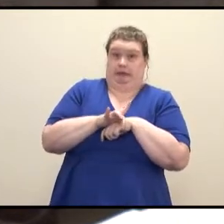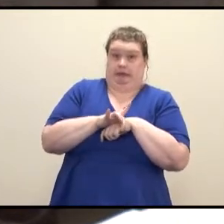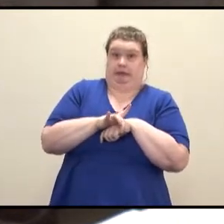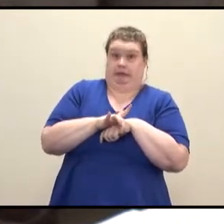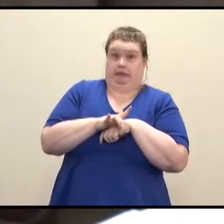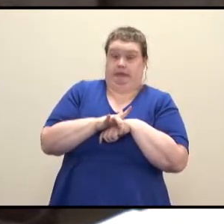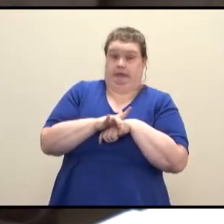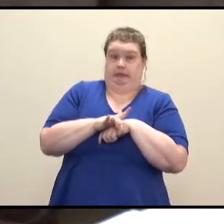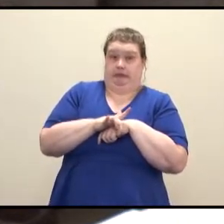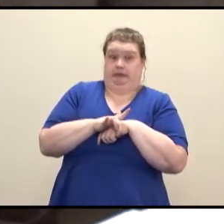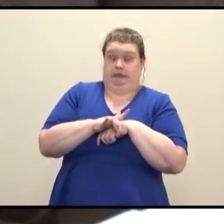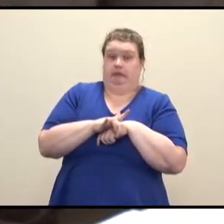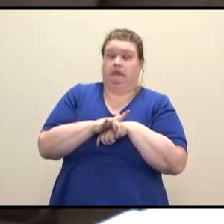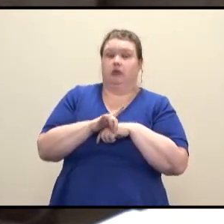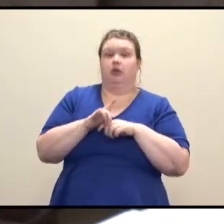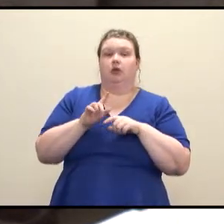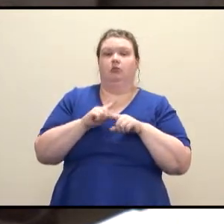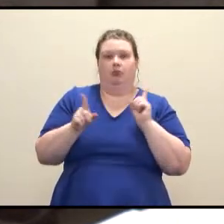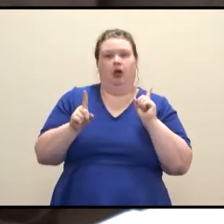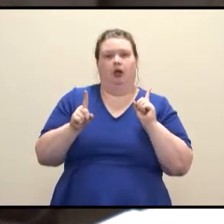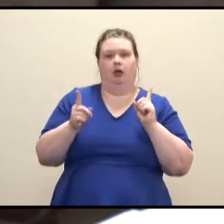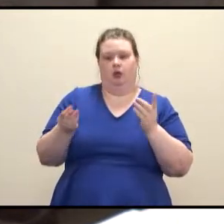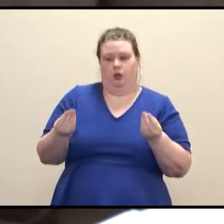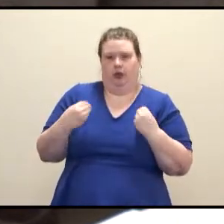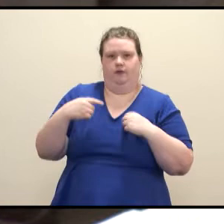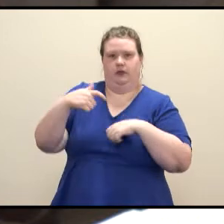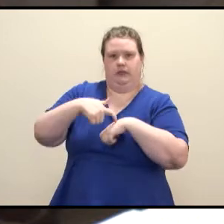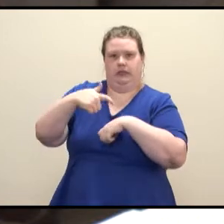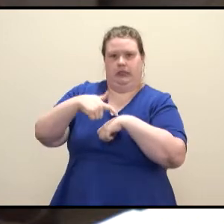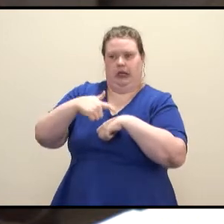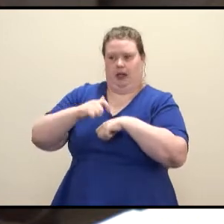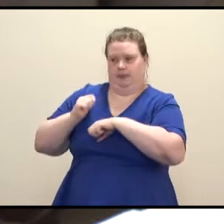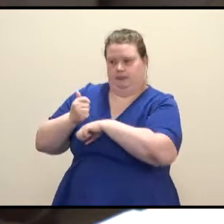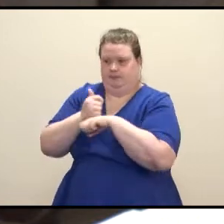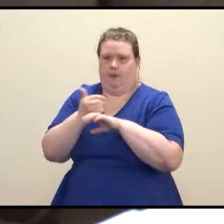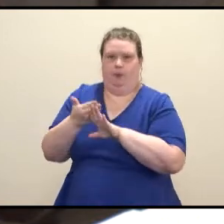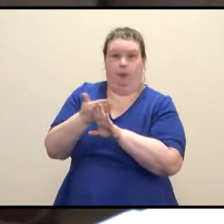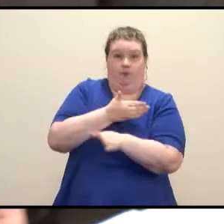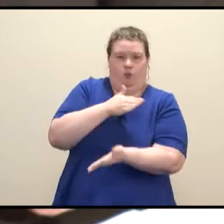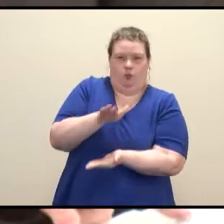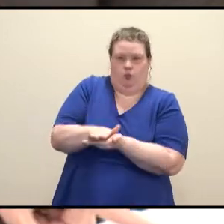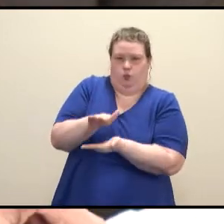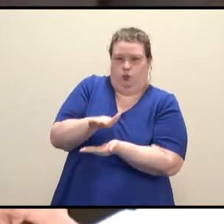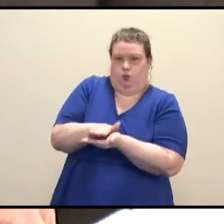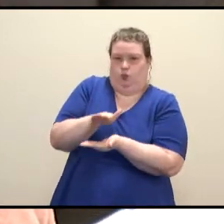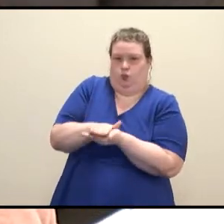initially start. But it'll get us some time to get ahead of things. Let's